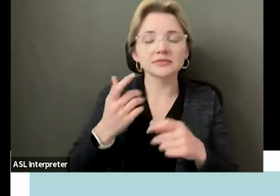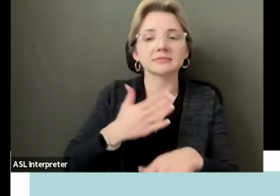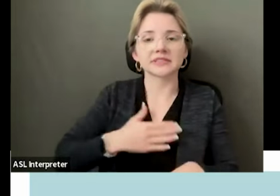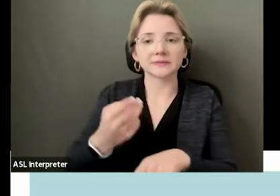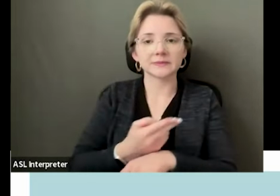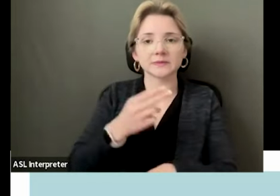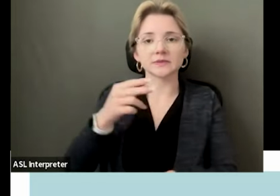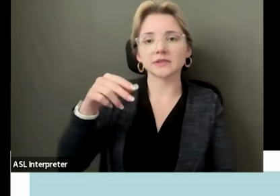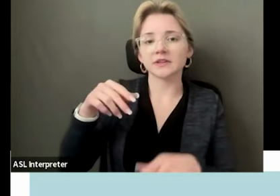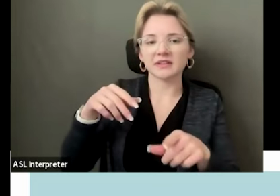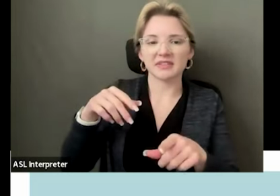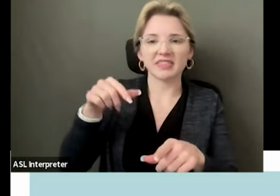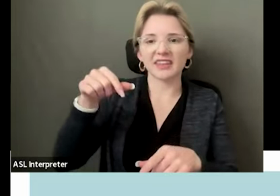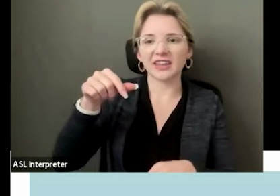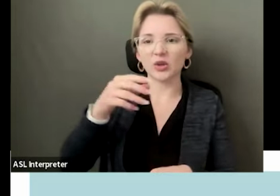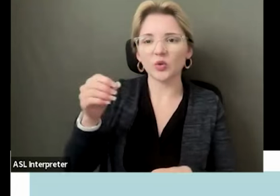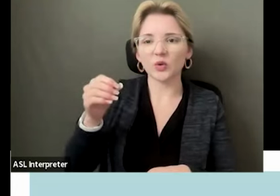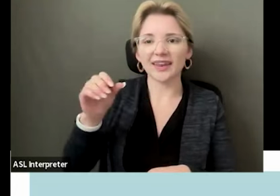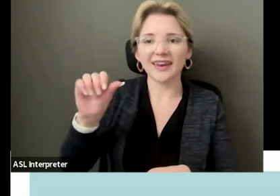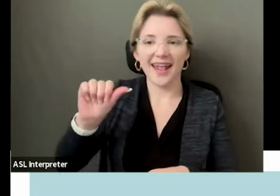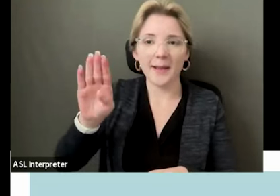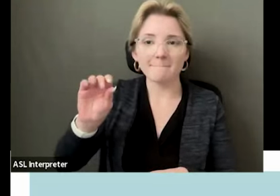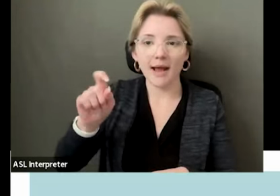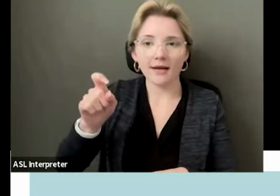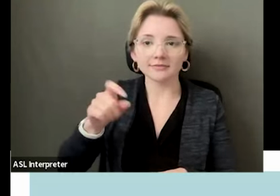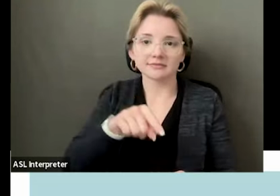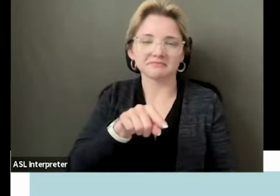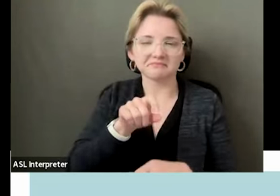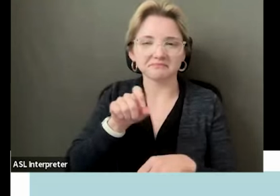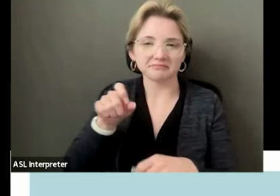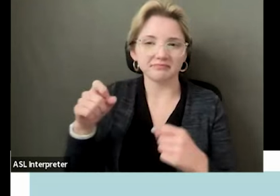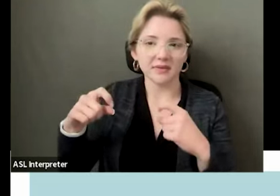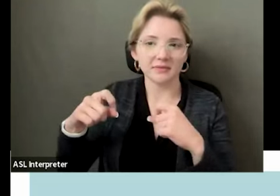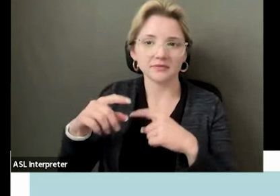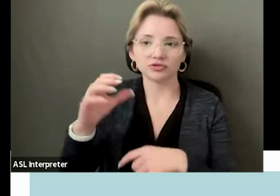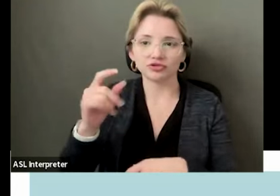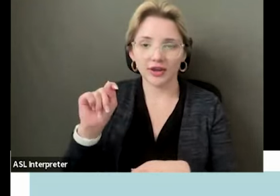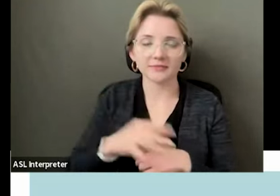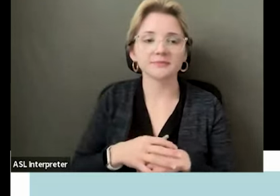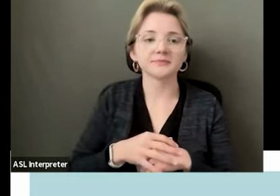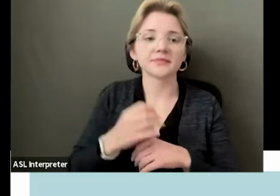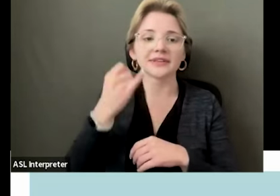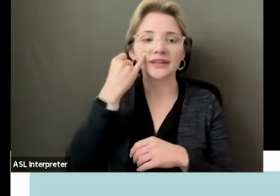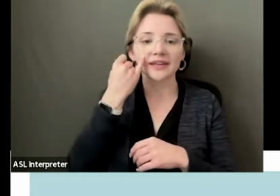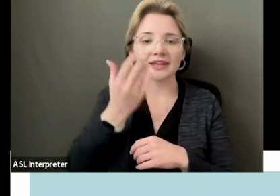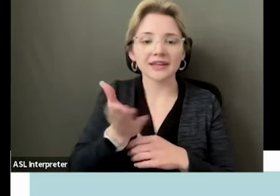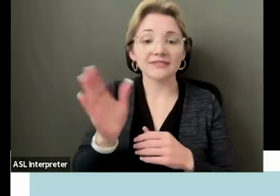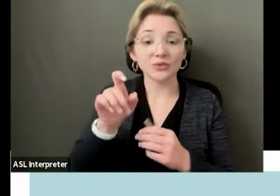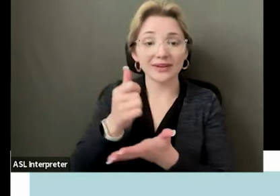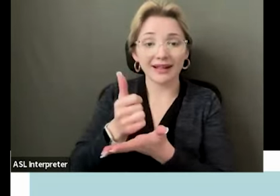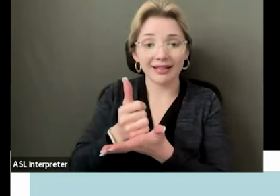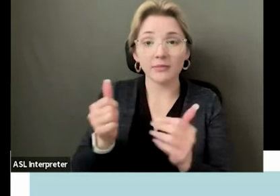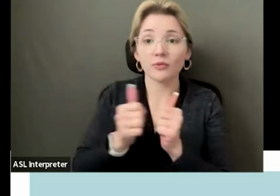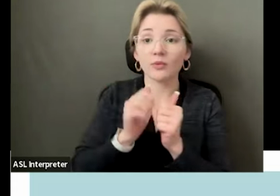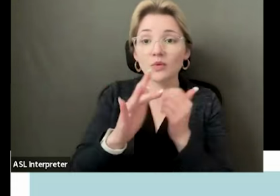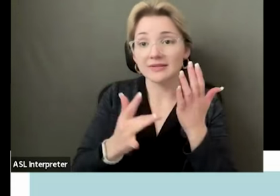real time or held until later in today's presentation. If at any point you find yourself needing technical assistance, please